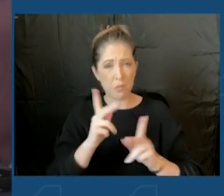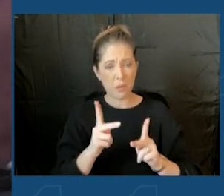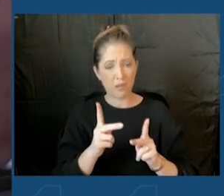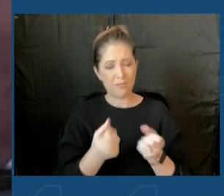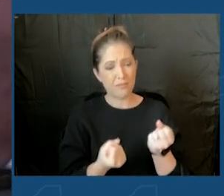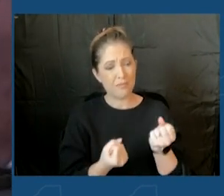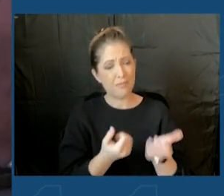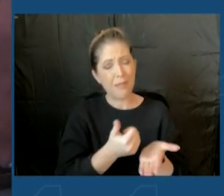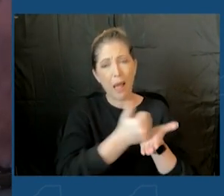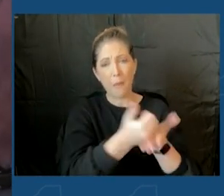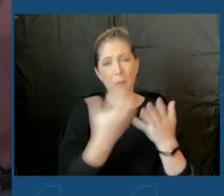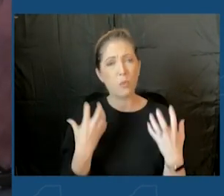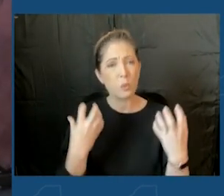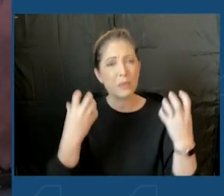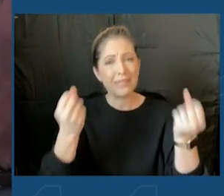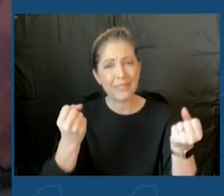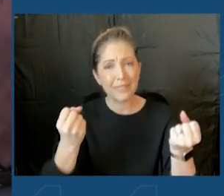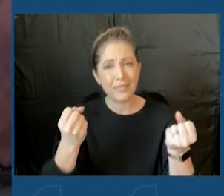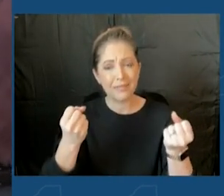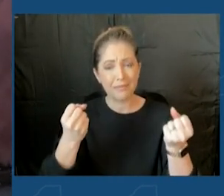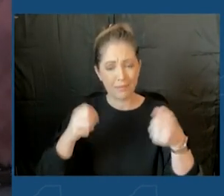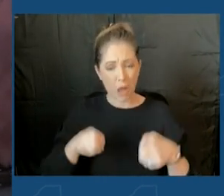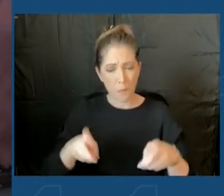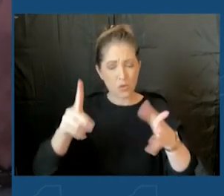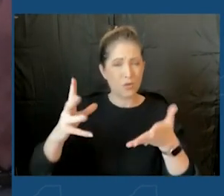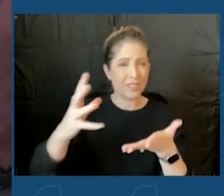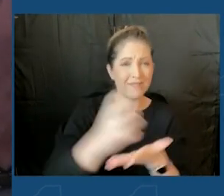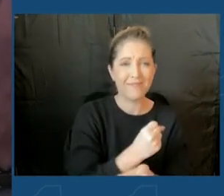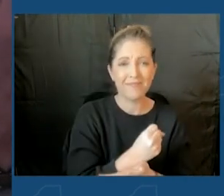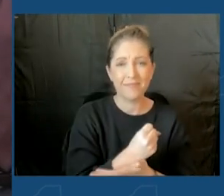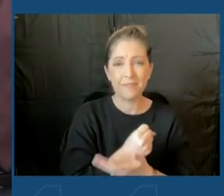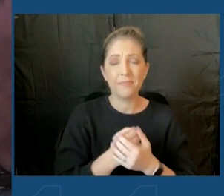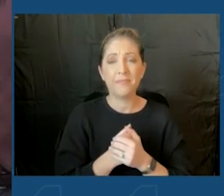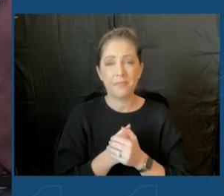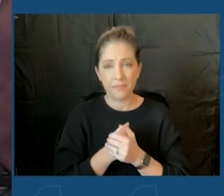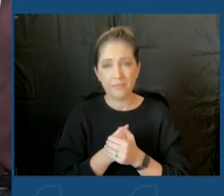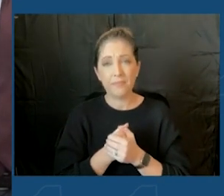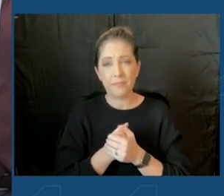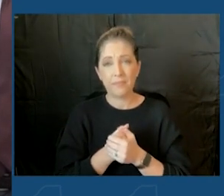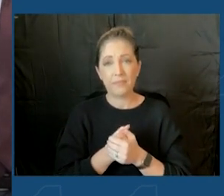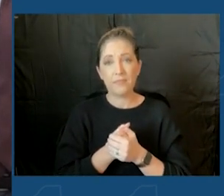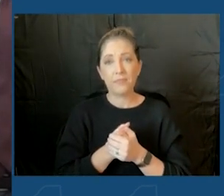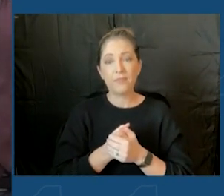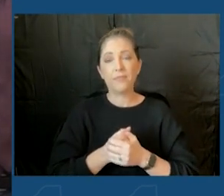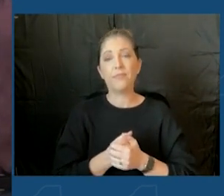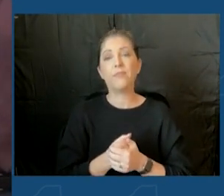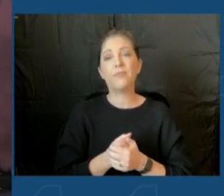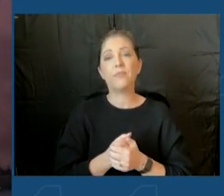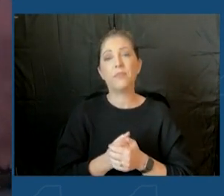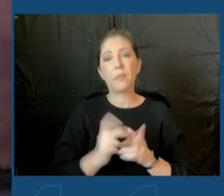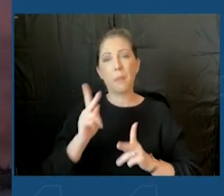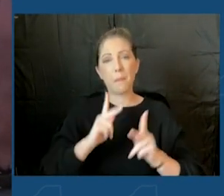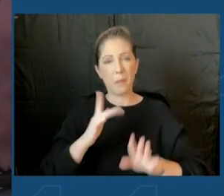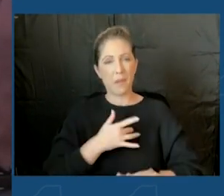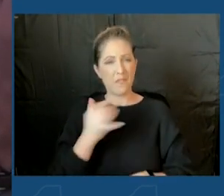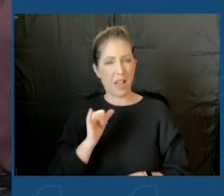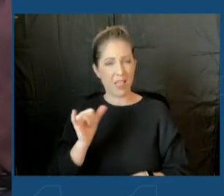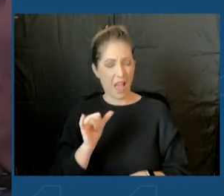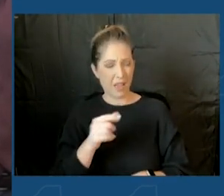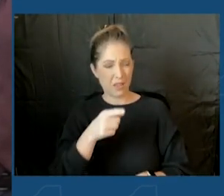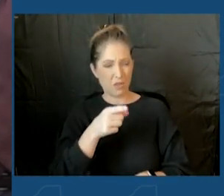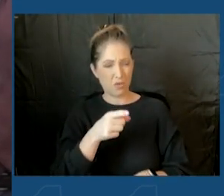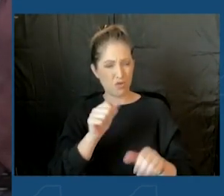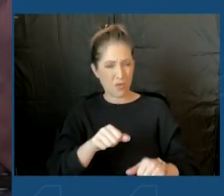in life and not to be there. But also for those who feel they can just bring weapons onto our